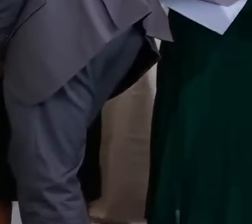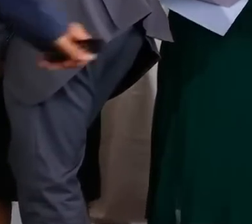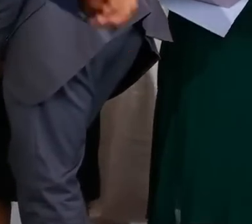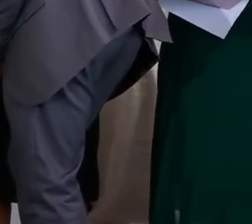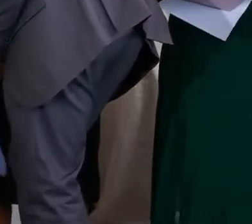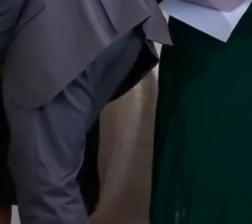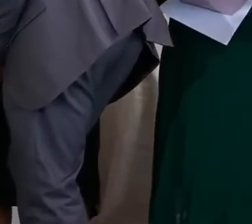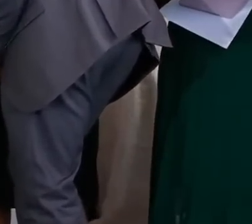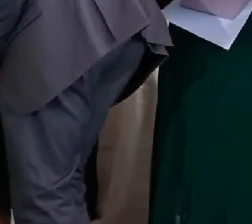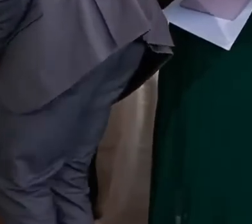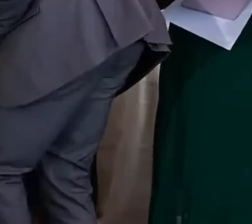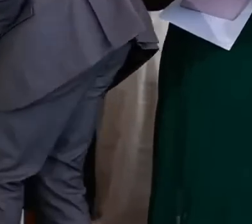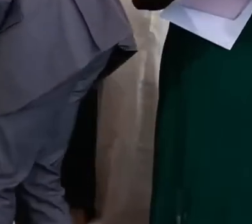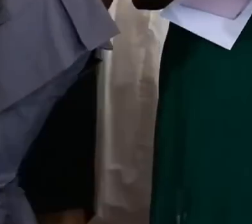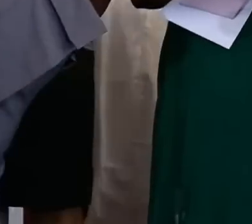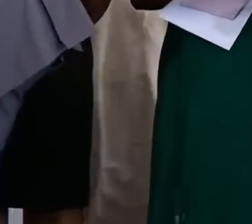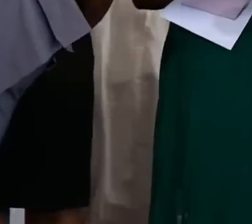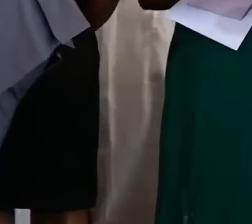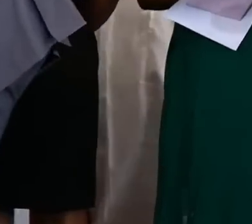This is the time I hate.